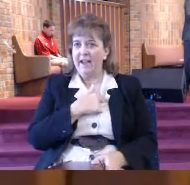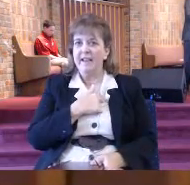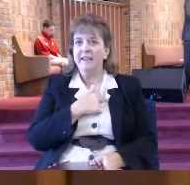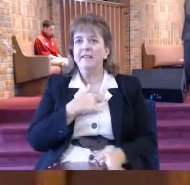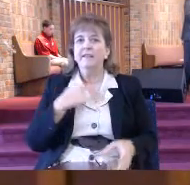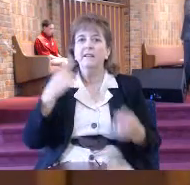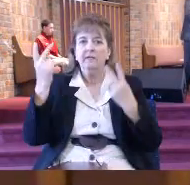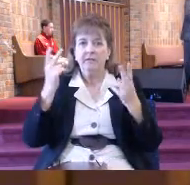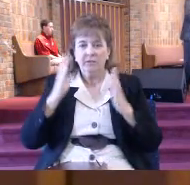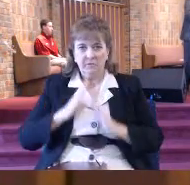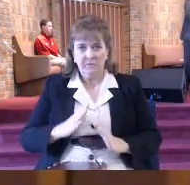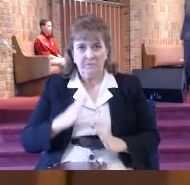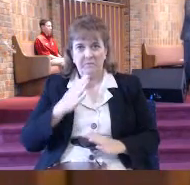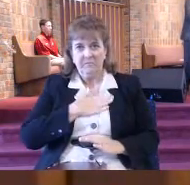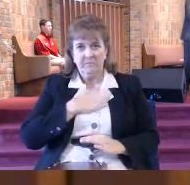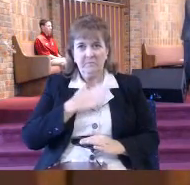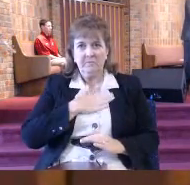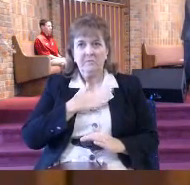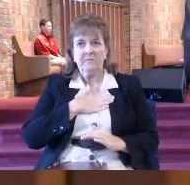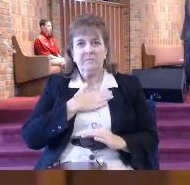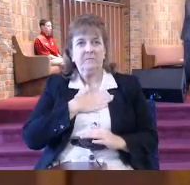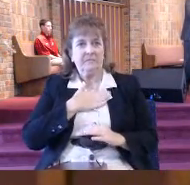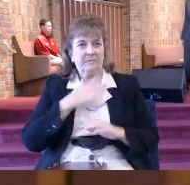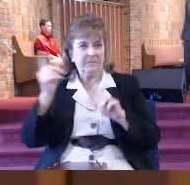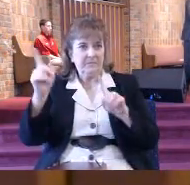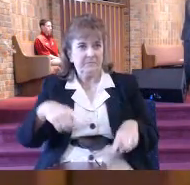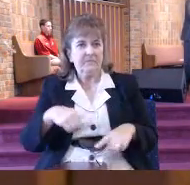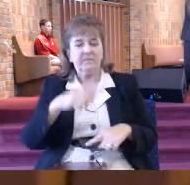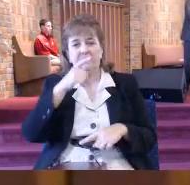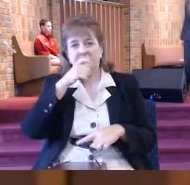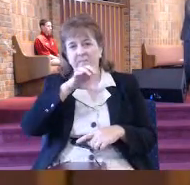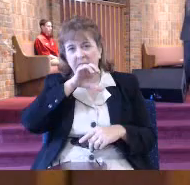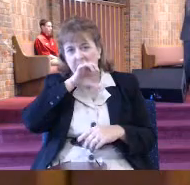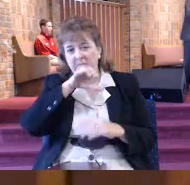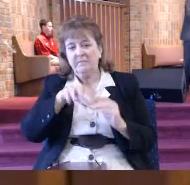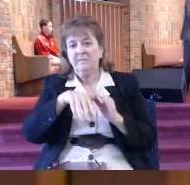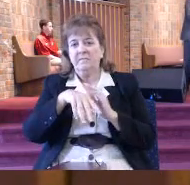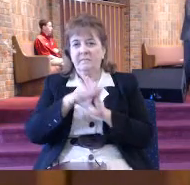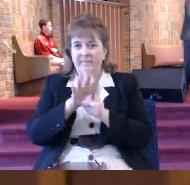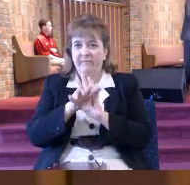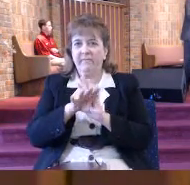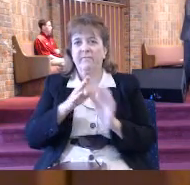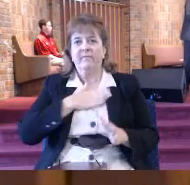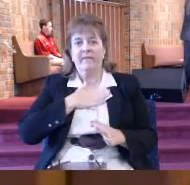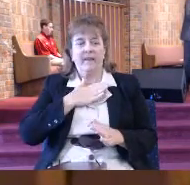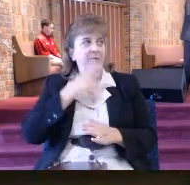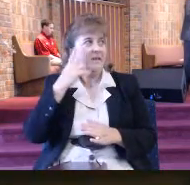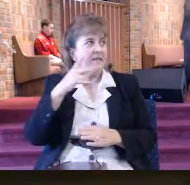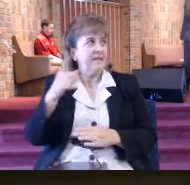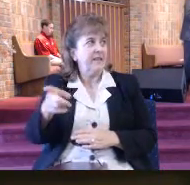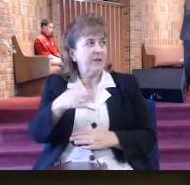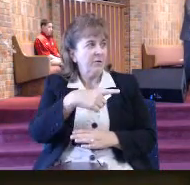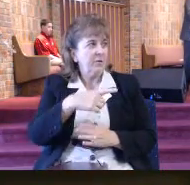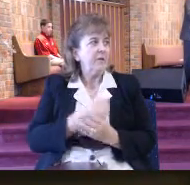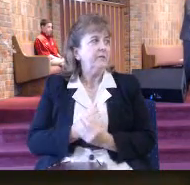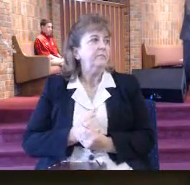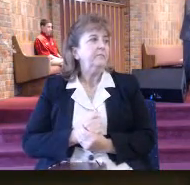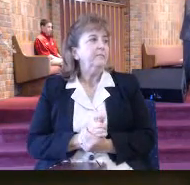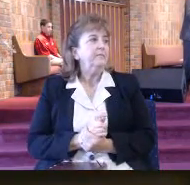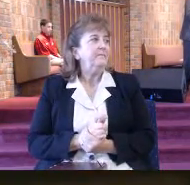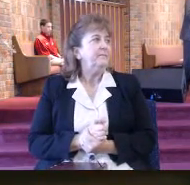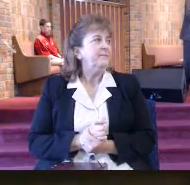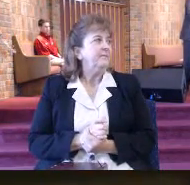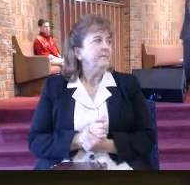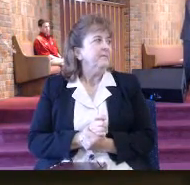just a moment to fill out one of the blue visitor's cards. Pass those towards the center aisle. In just a moment, we'll have the ushers come around and pick those up.